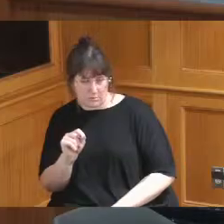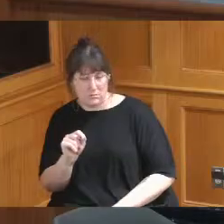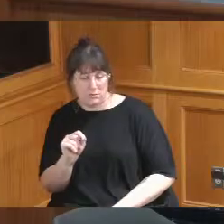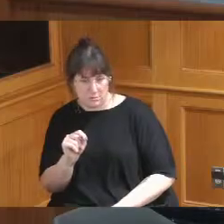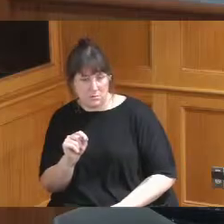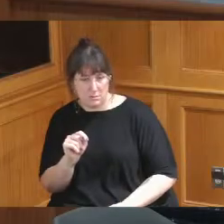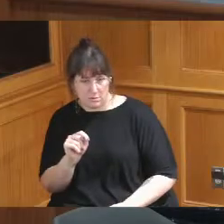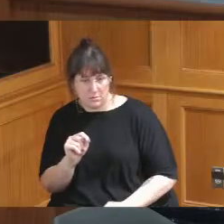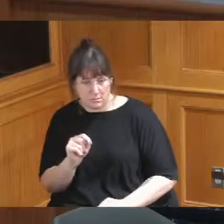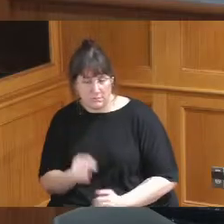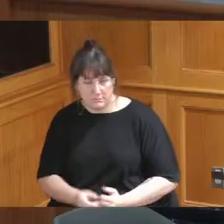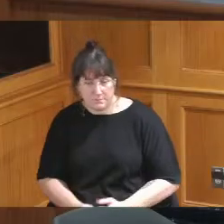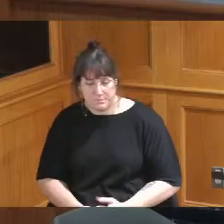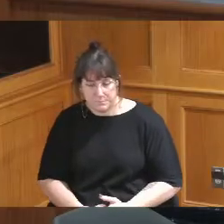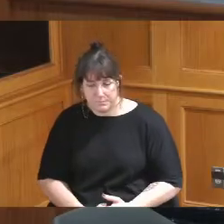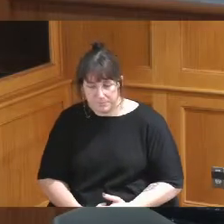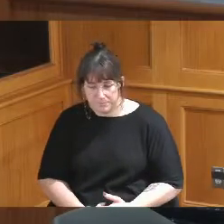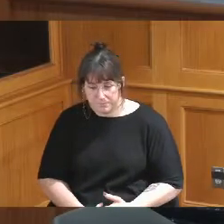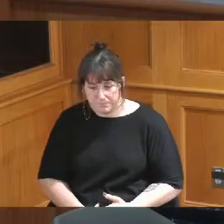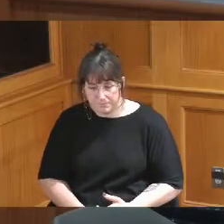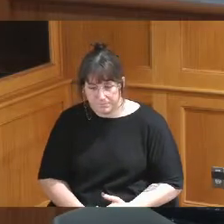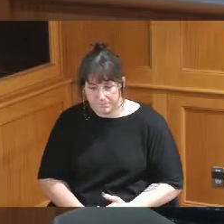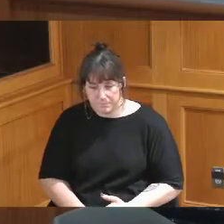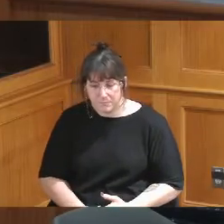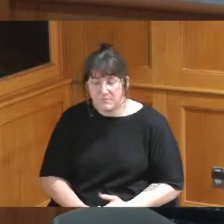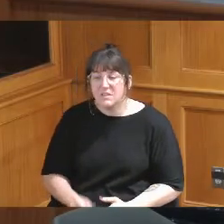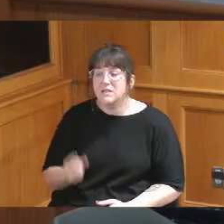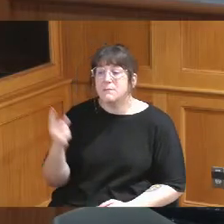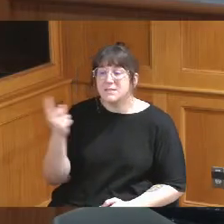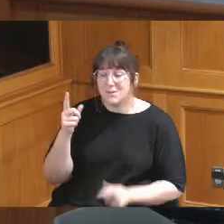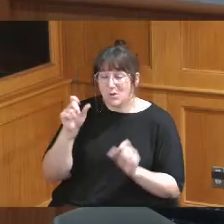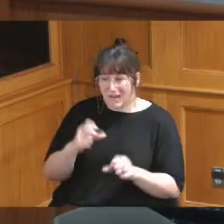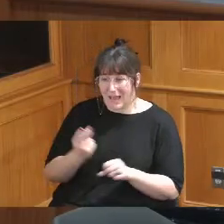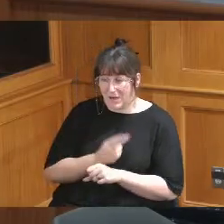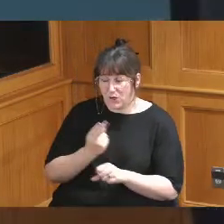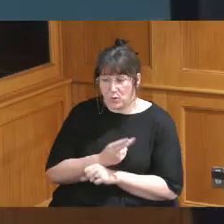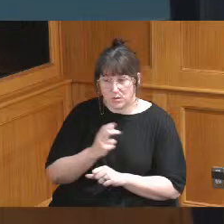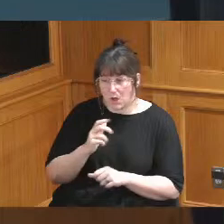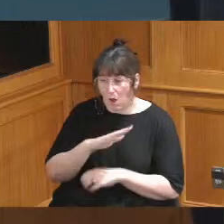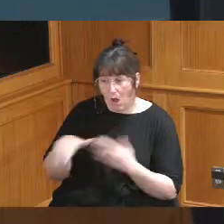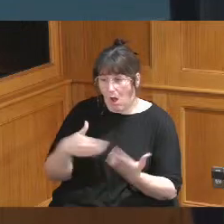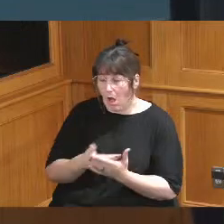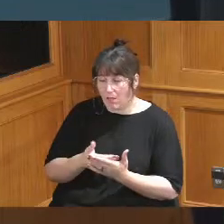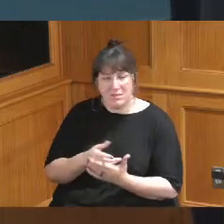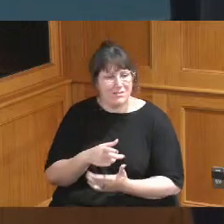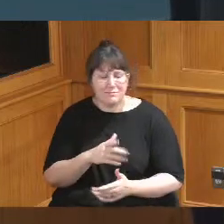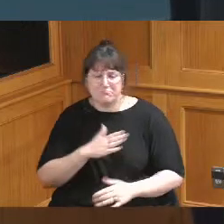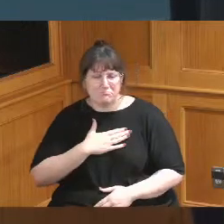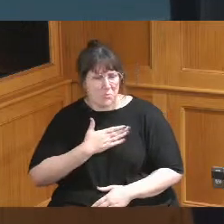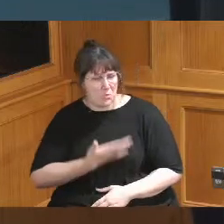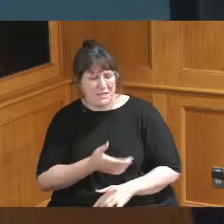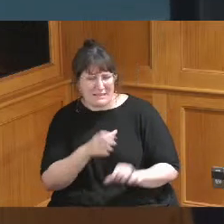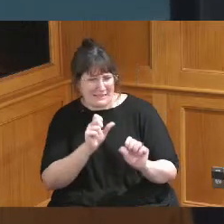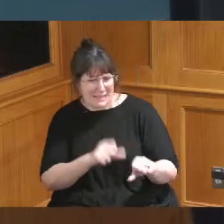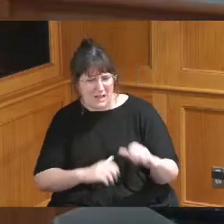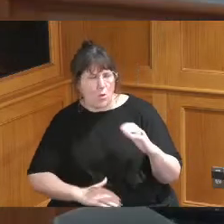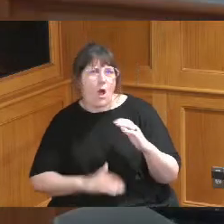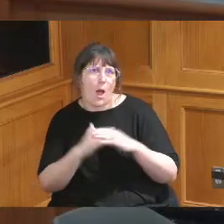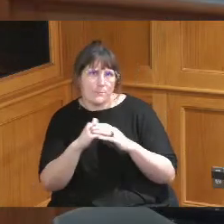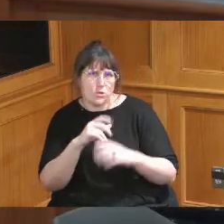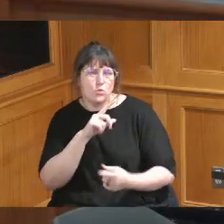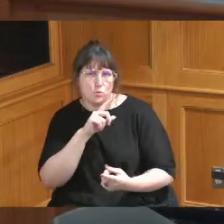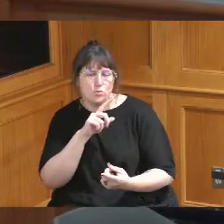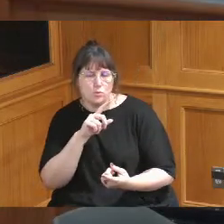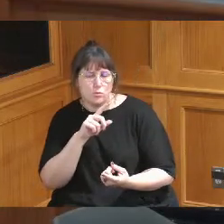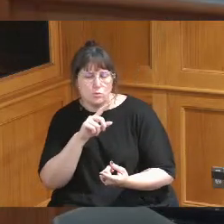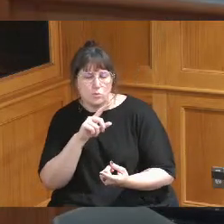of it in one incident or occurrence. But somebody can use it all at once. They are more than welcome to use it up to the way